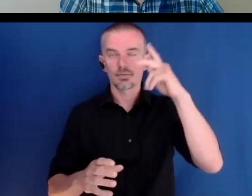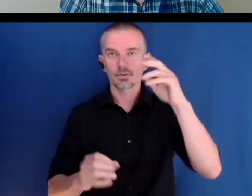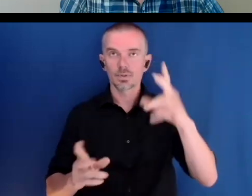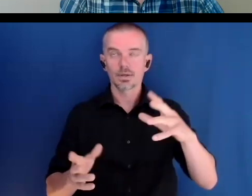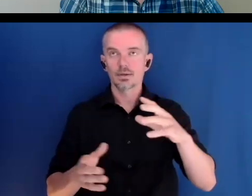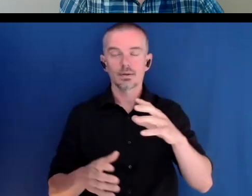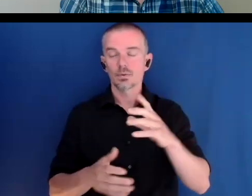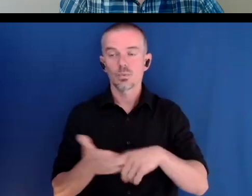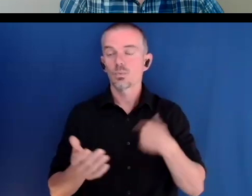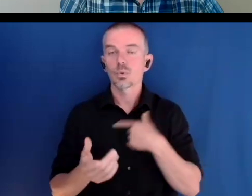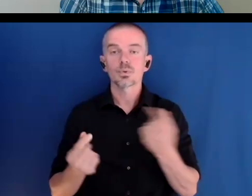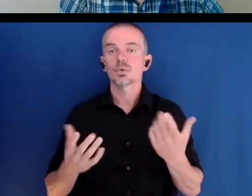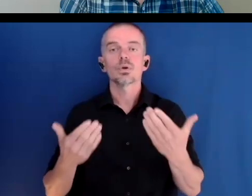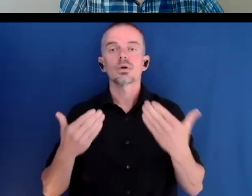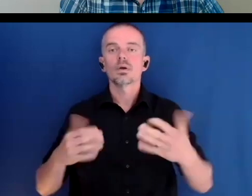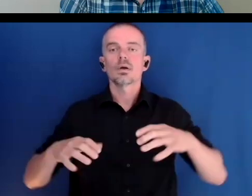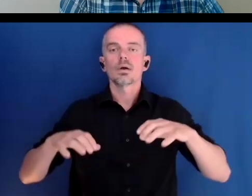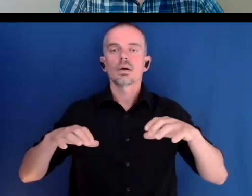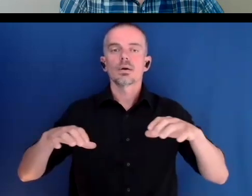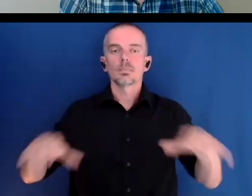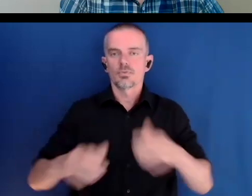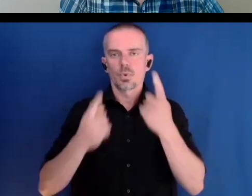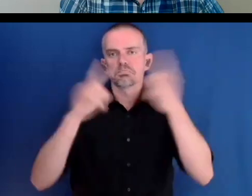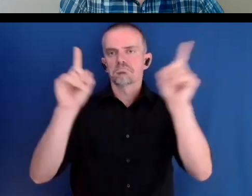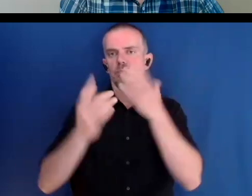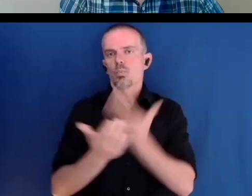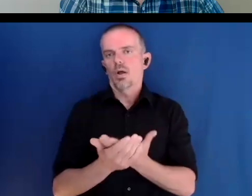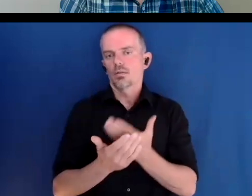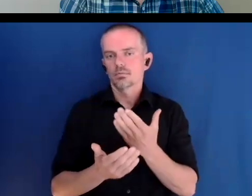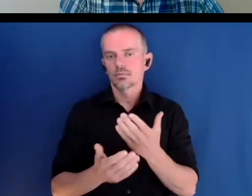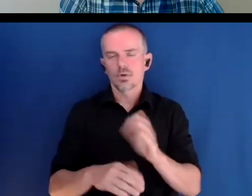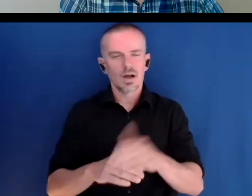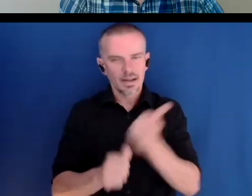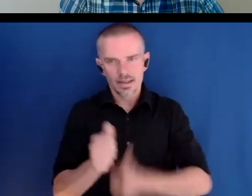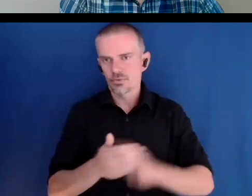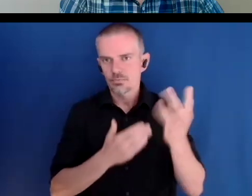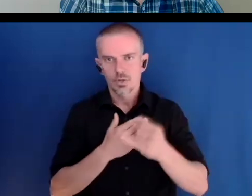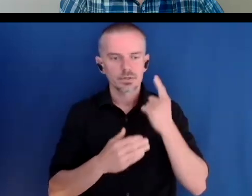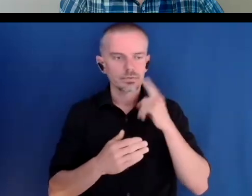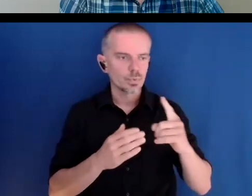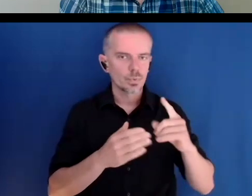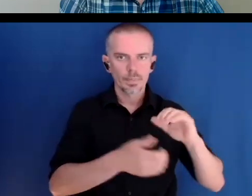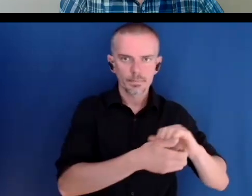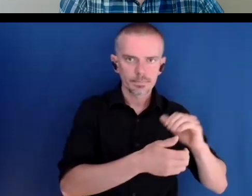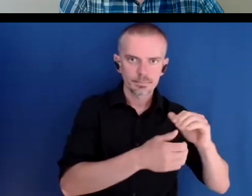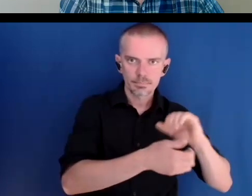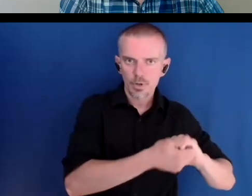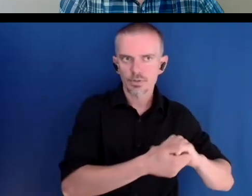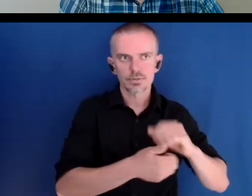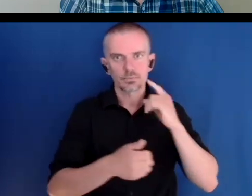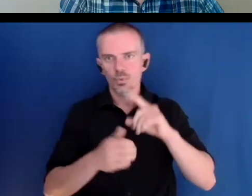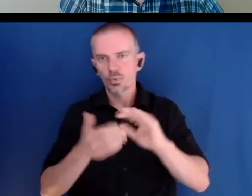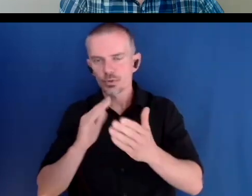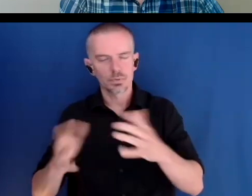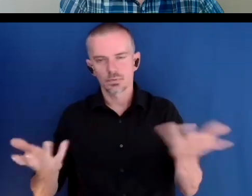perform on any project we take on for our community and through these partnerships. And then there's that whole legality piece that Midori spoke